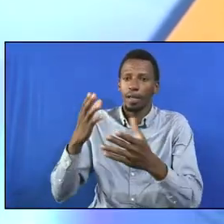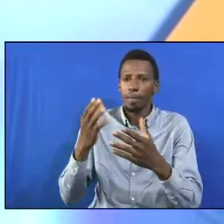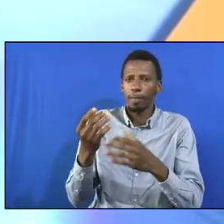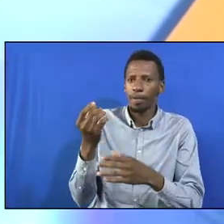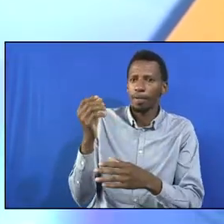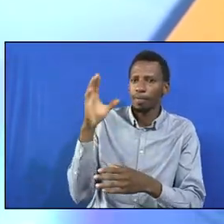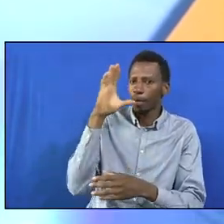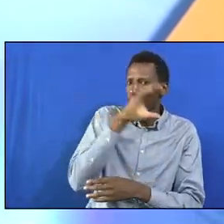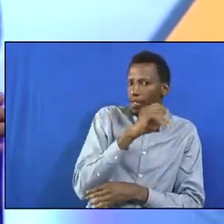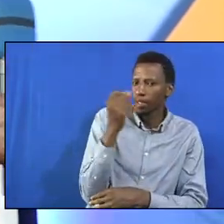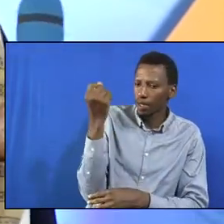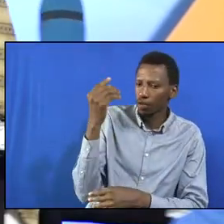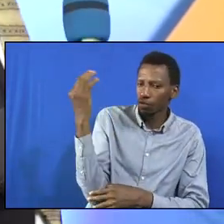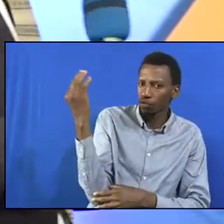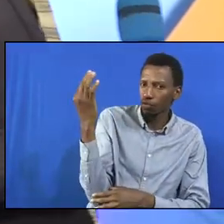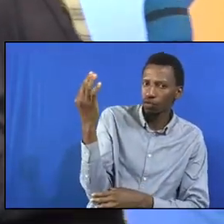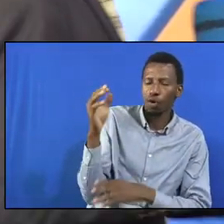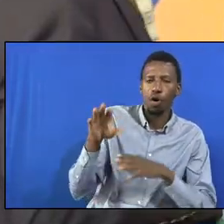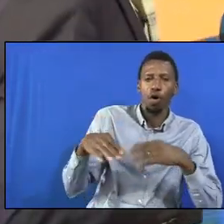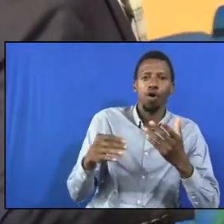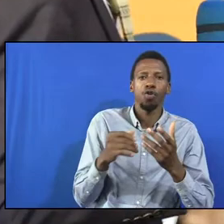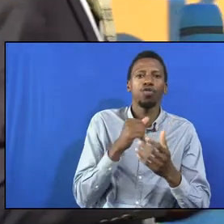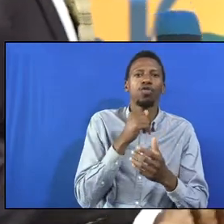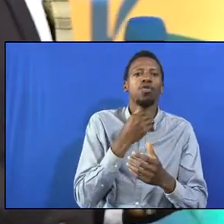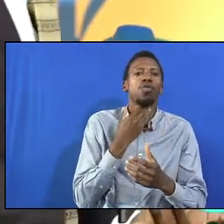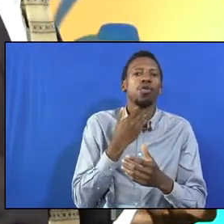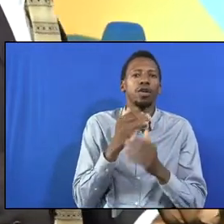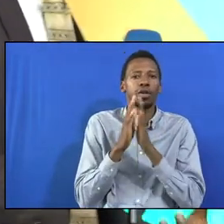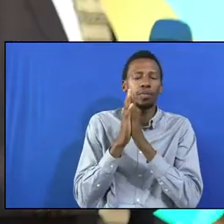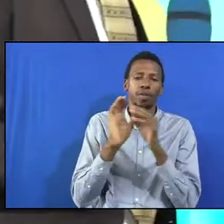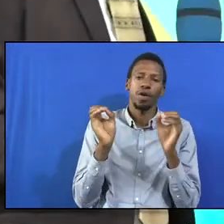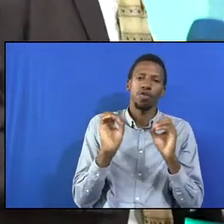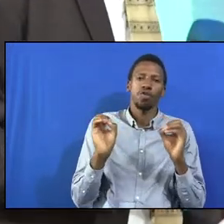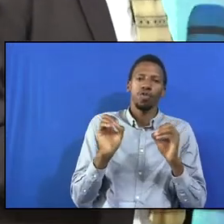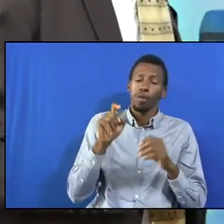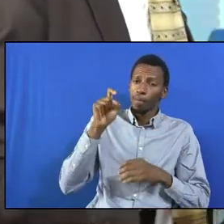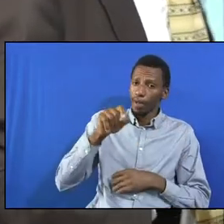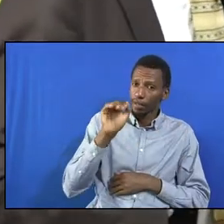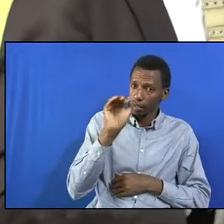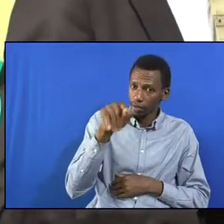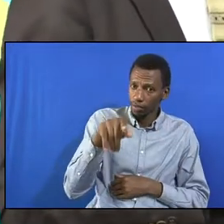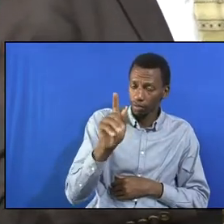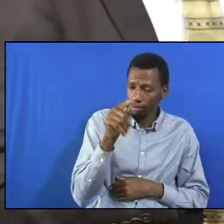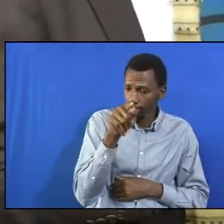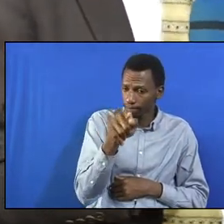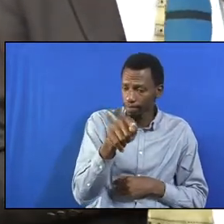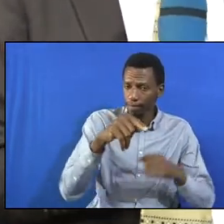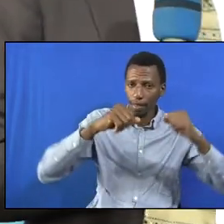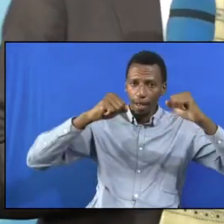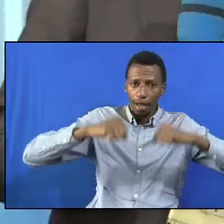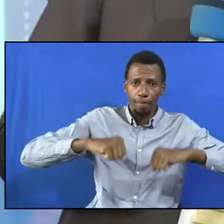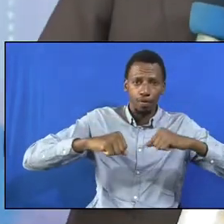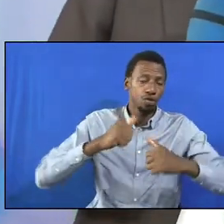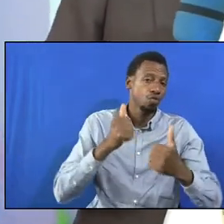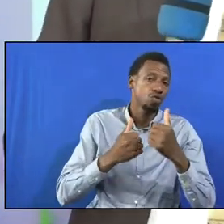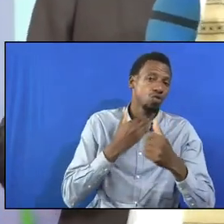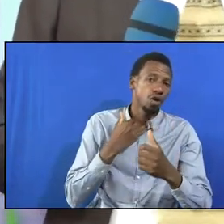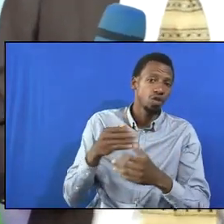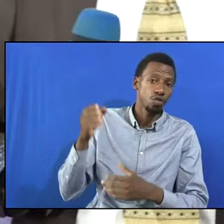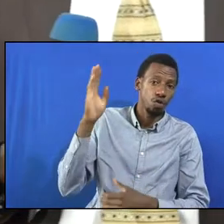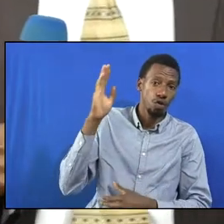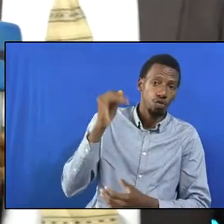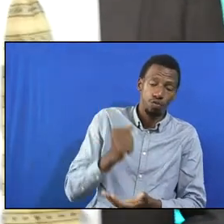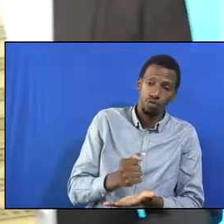together? Yeah. That's why I'm saying you need to ask yourself, is this an ability you want God to give you